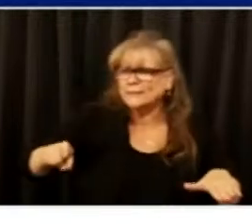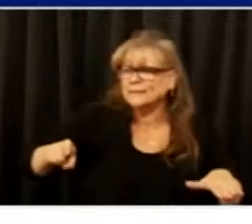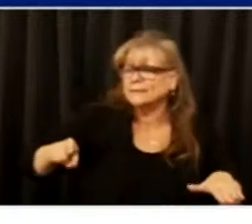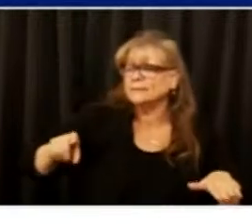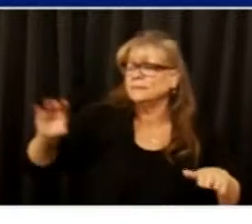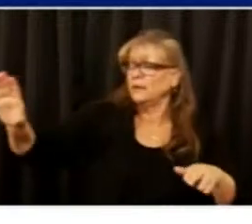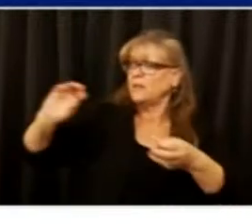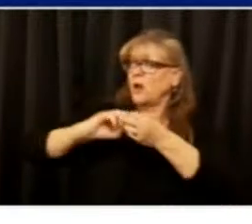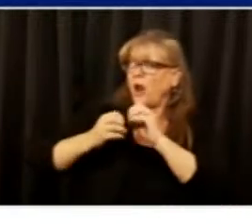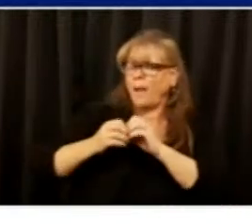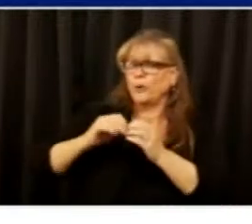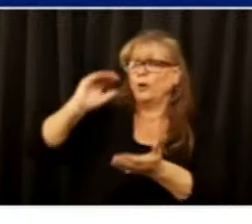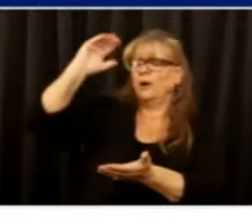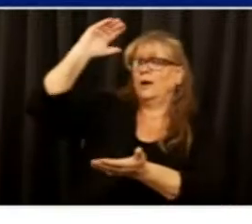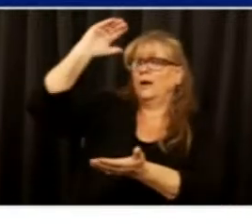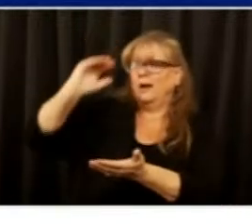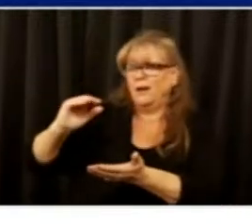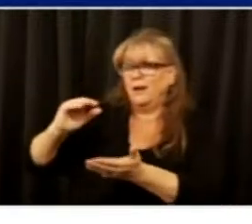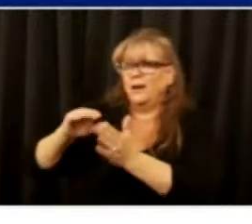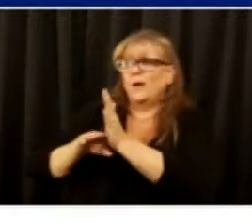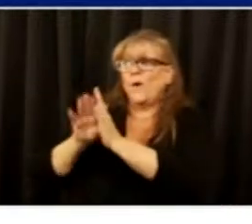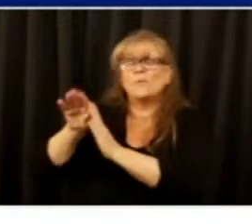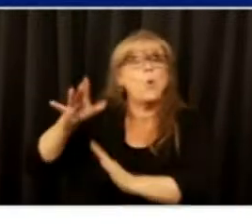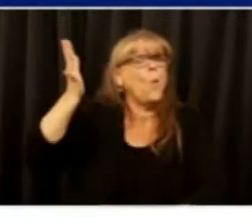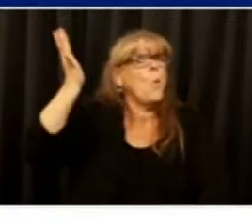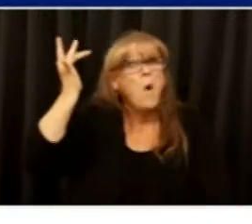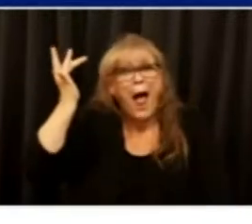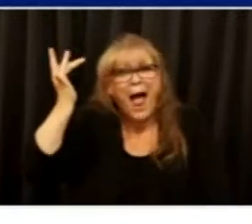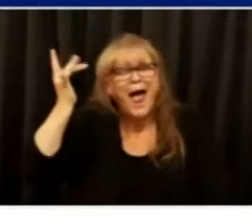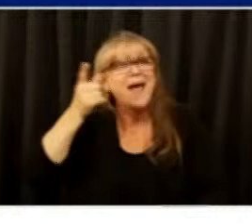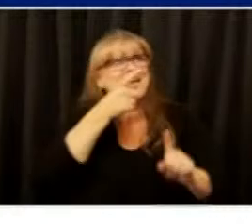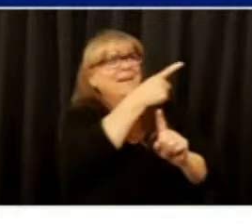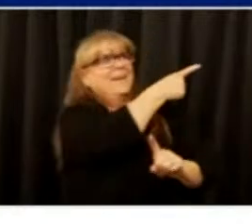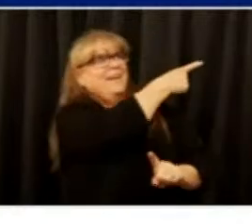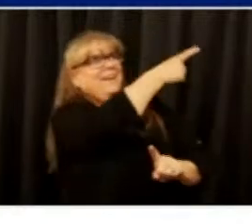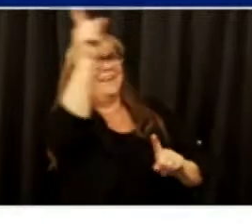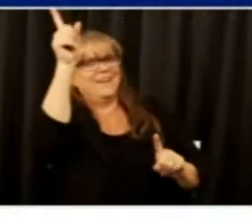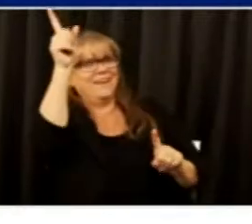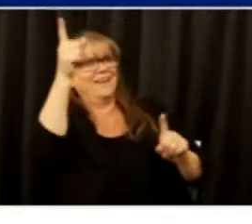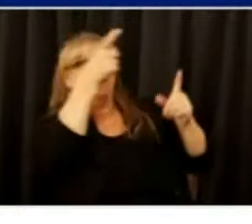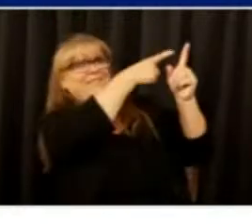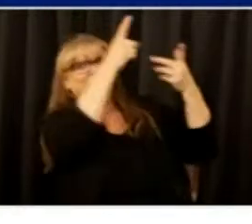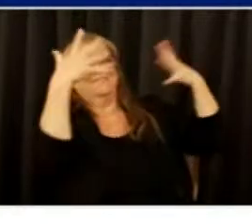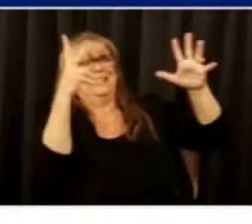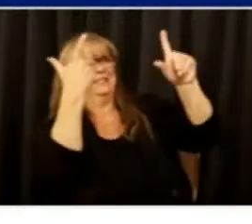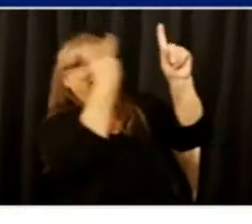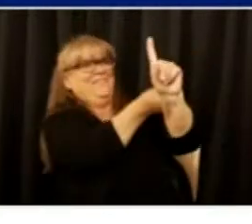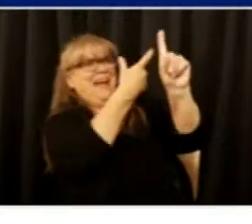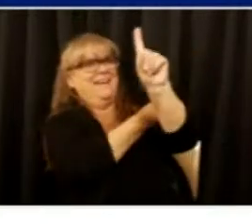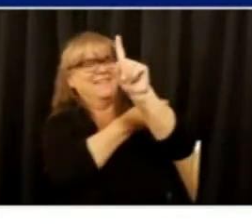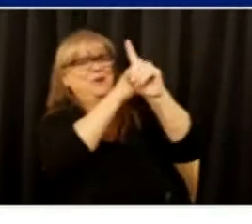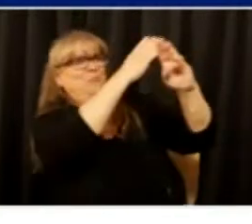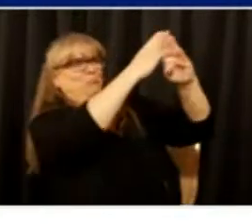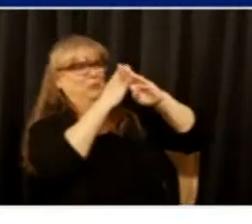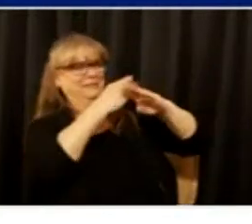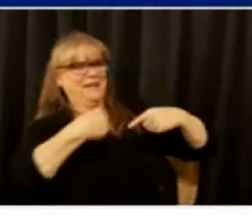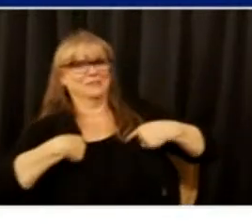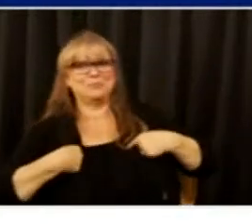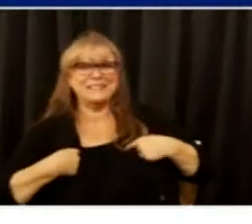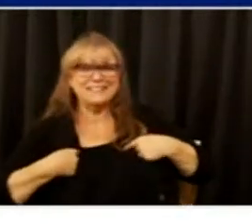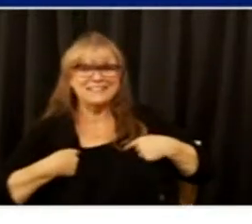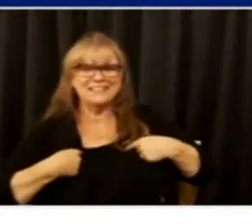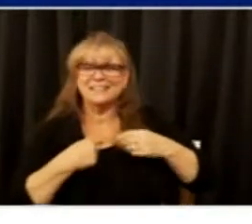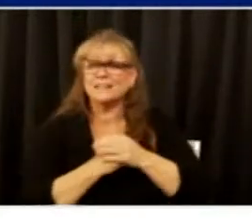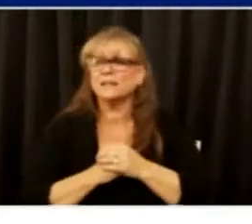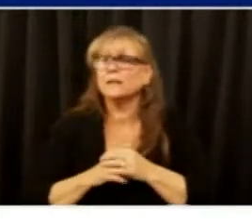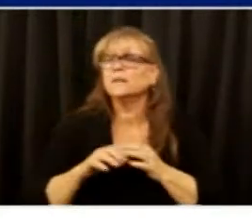from parents and other adults that are around those children being vaccinated. And so the goal that we have in mind here is get to a place where we have enough